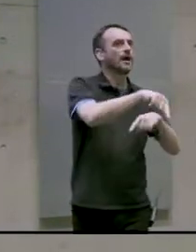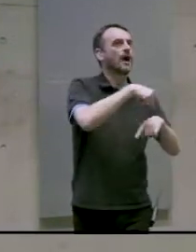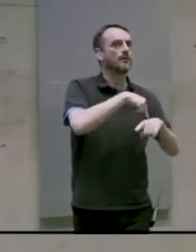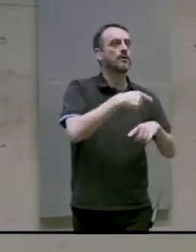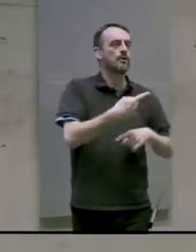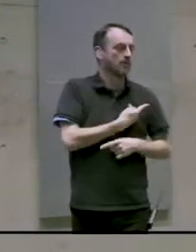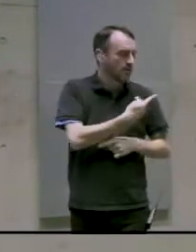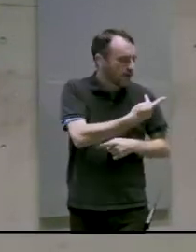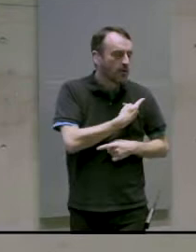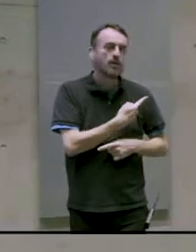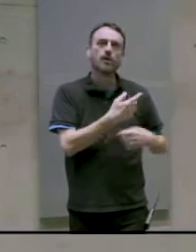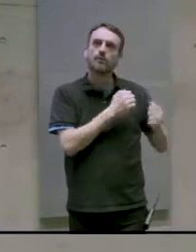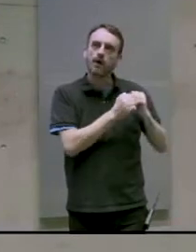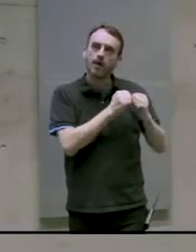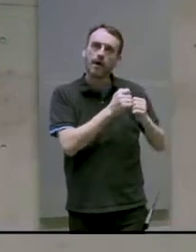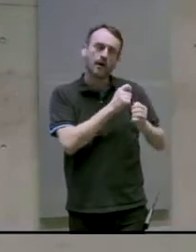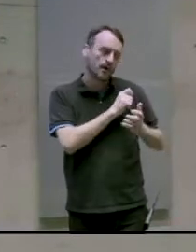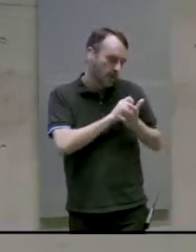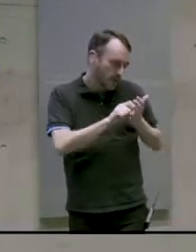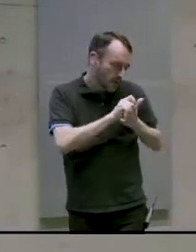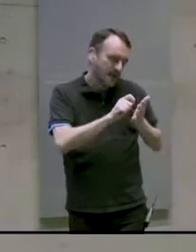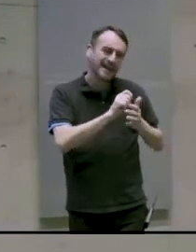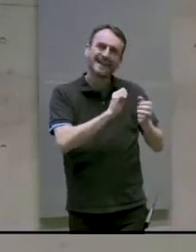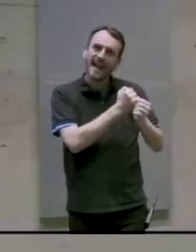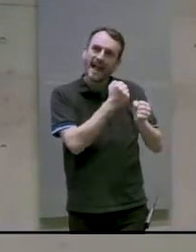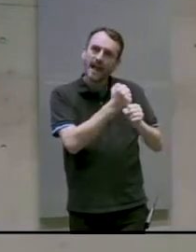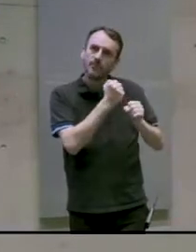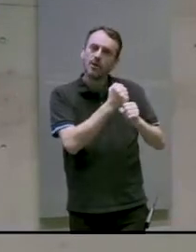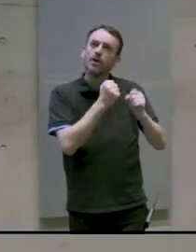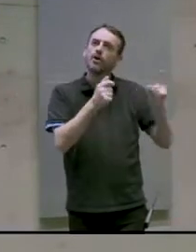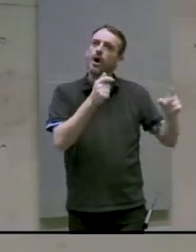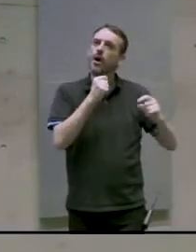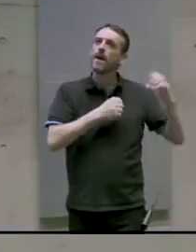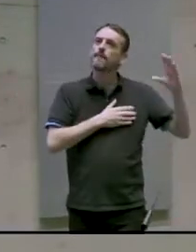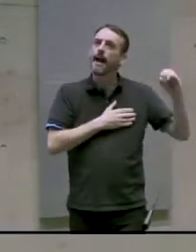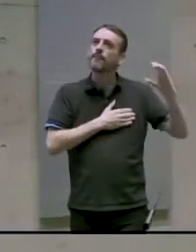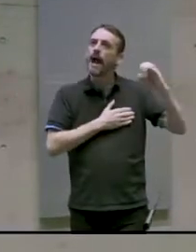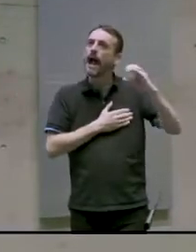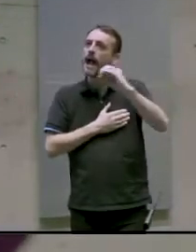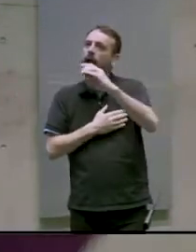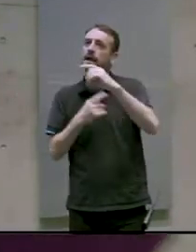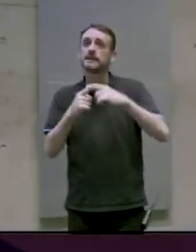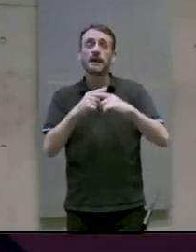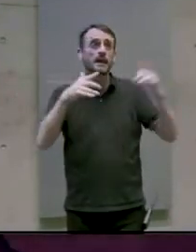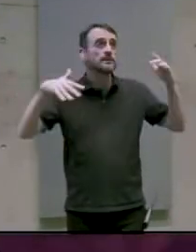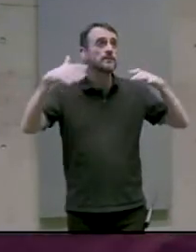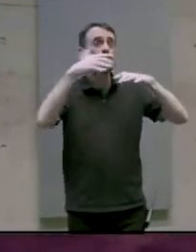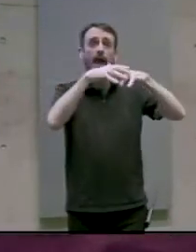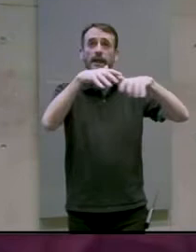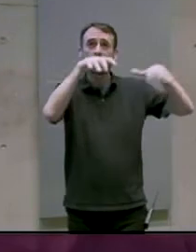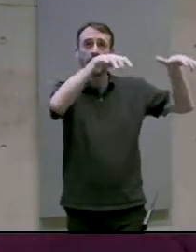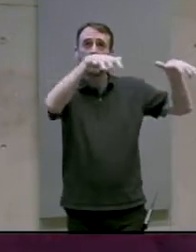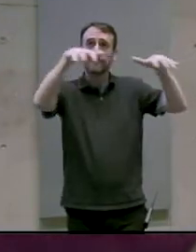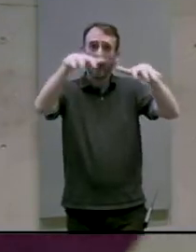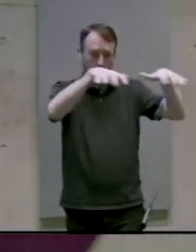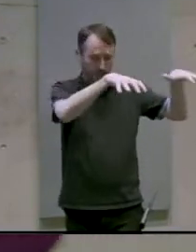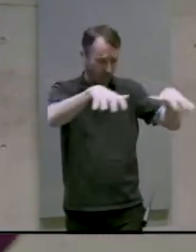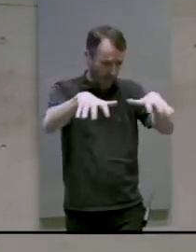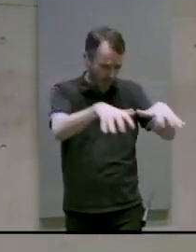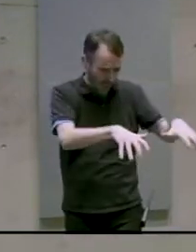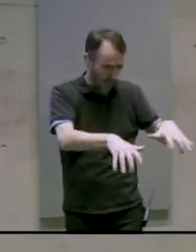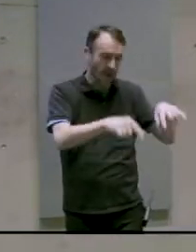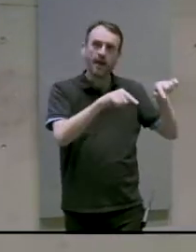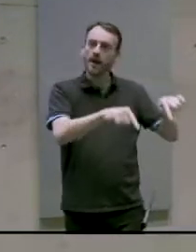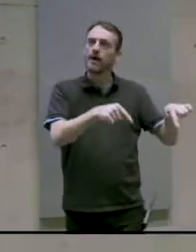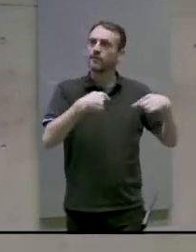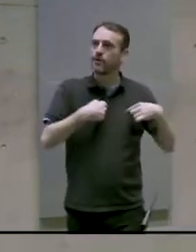by Pac-Man and Space Invaders to get into video games, and we used our BBC Micro and things to try and see if we could write those sort of games. But then